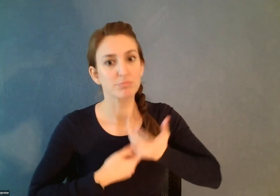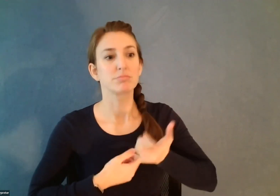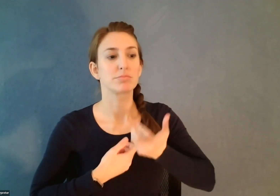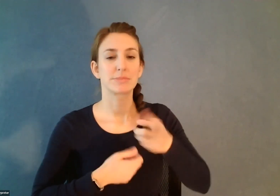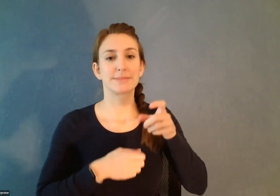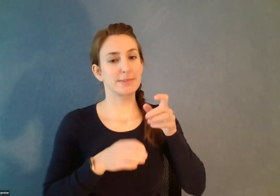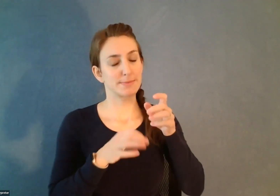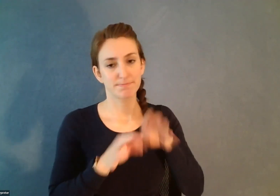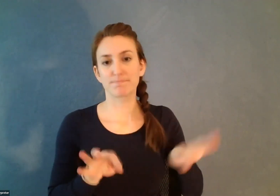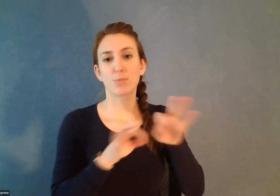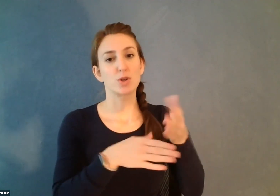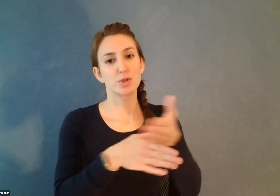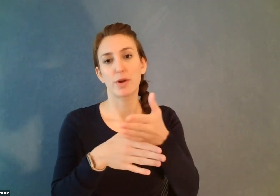field.